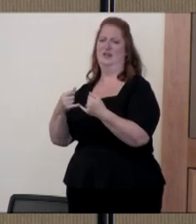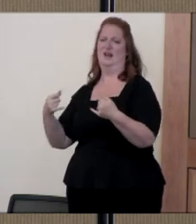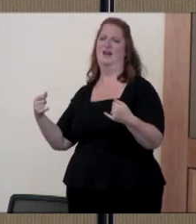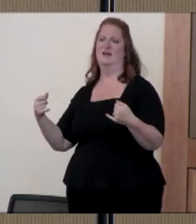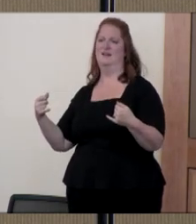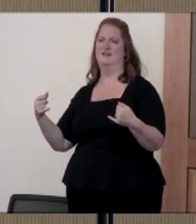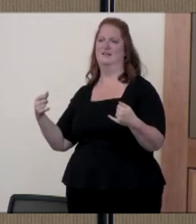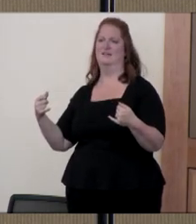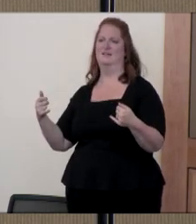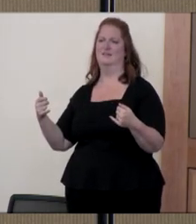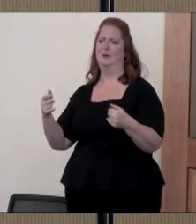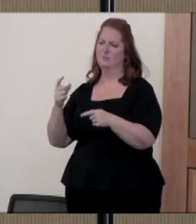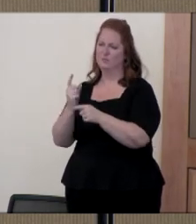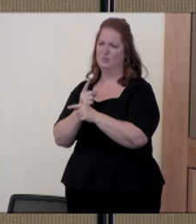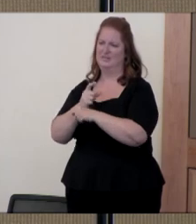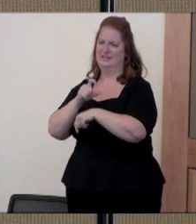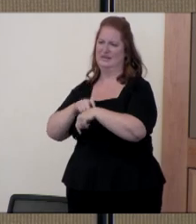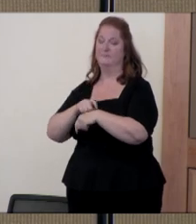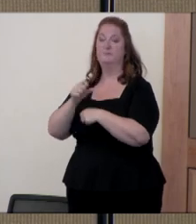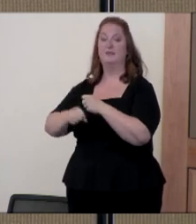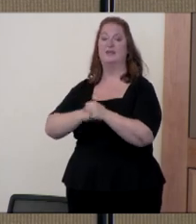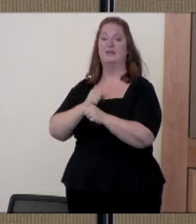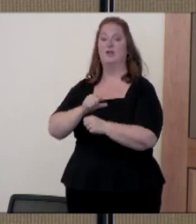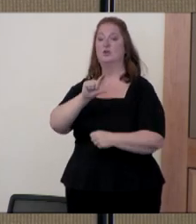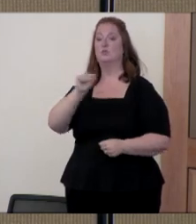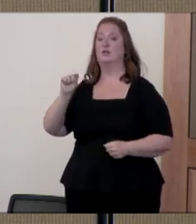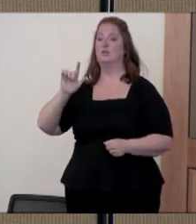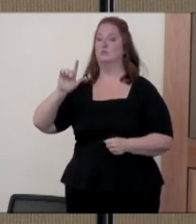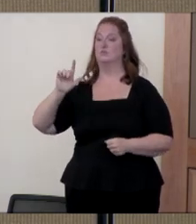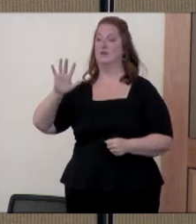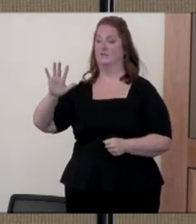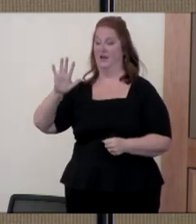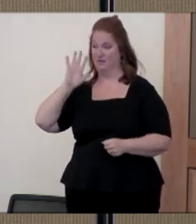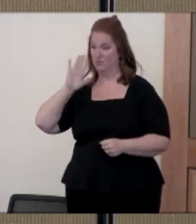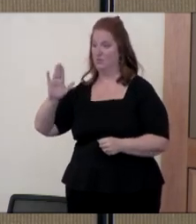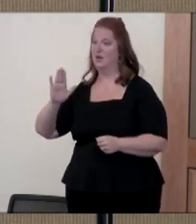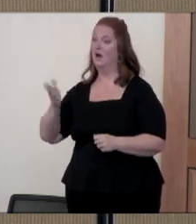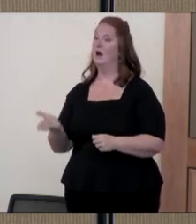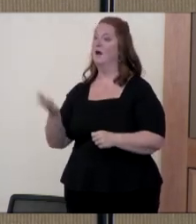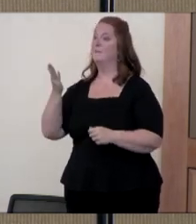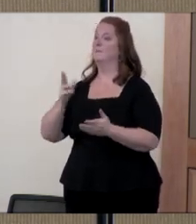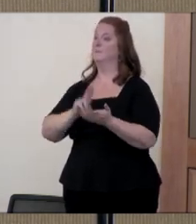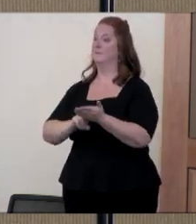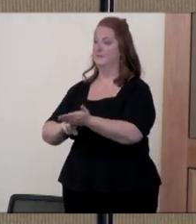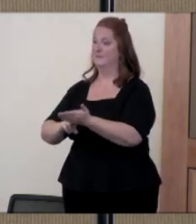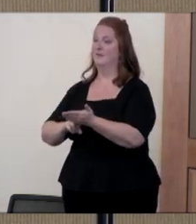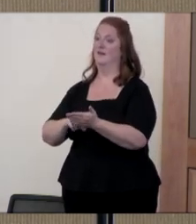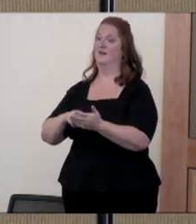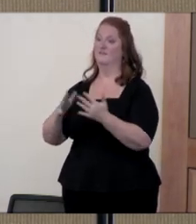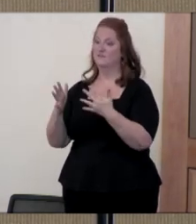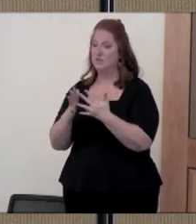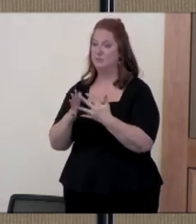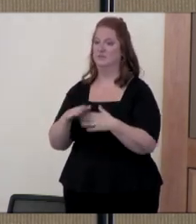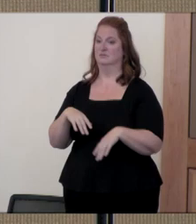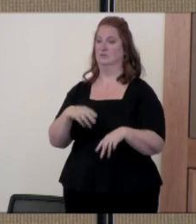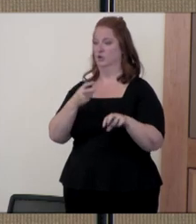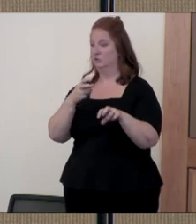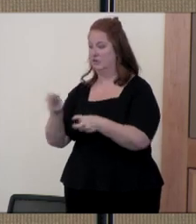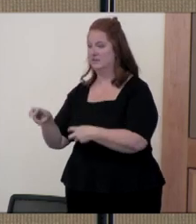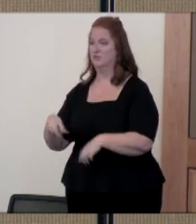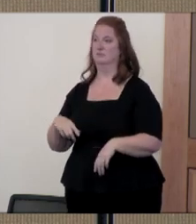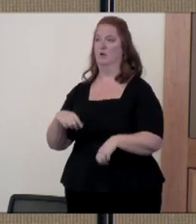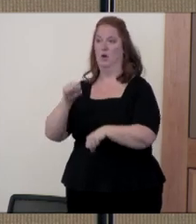way. By 2025, we'll measurably increase enrollment for freshmen, for transfer, for working, and